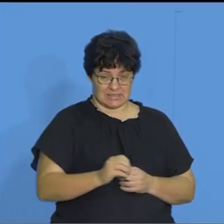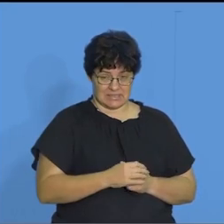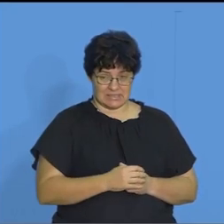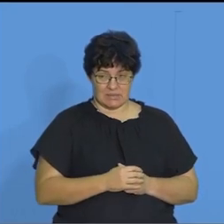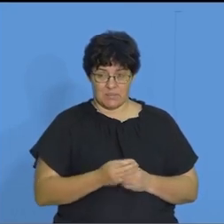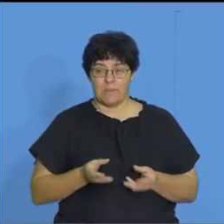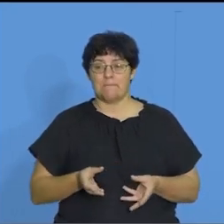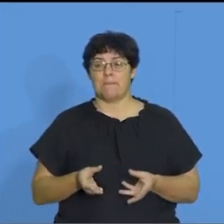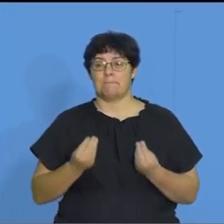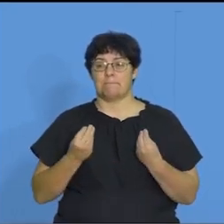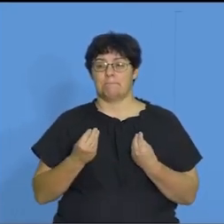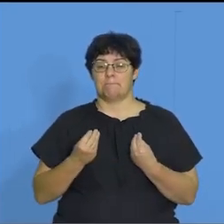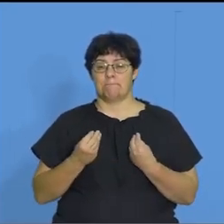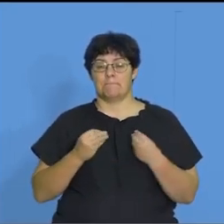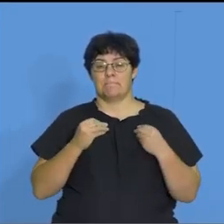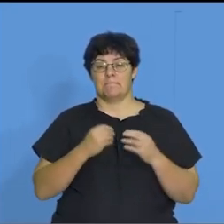82.73, okay, we got